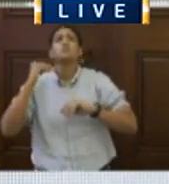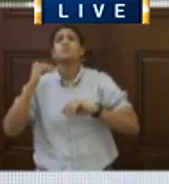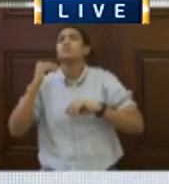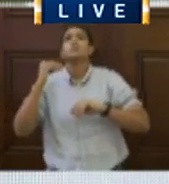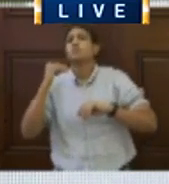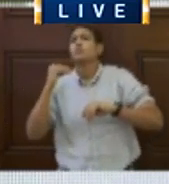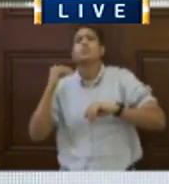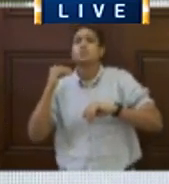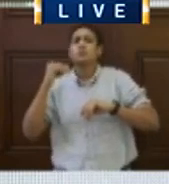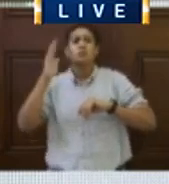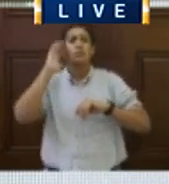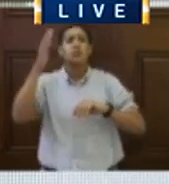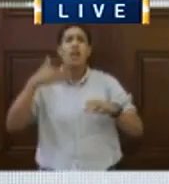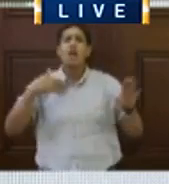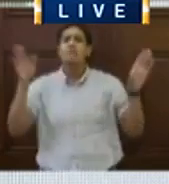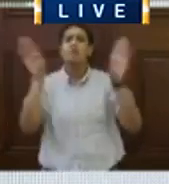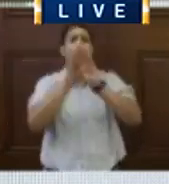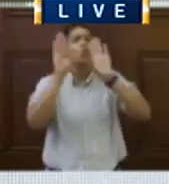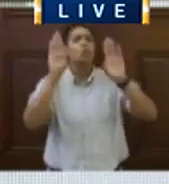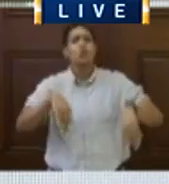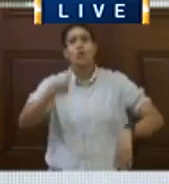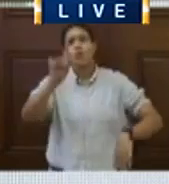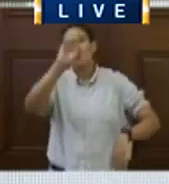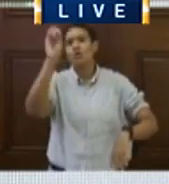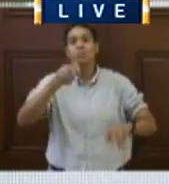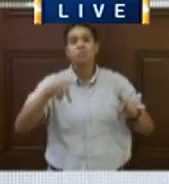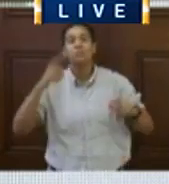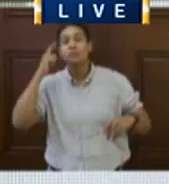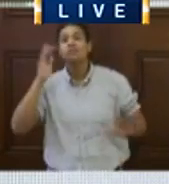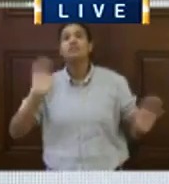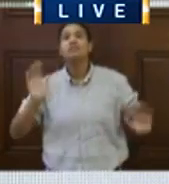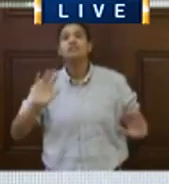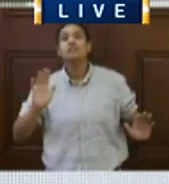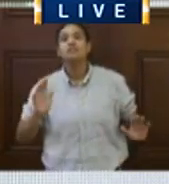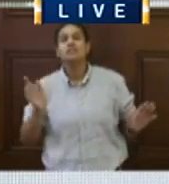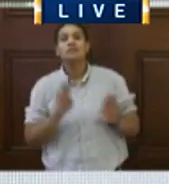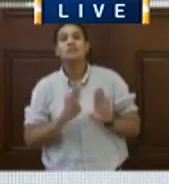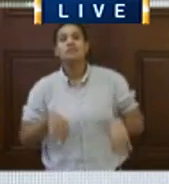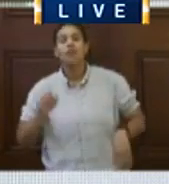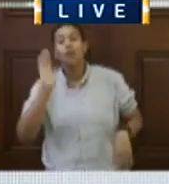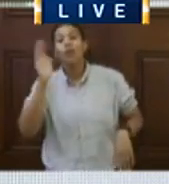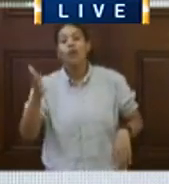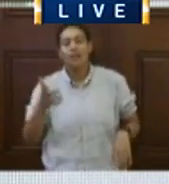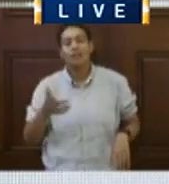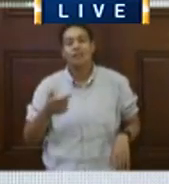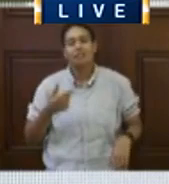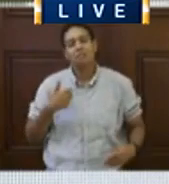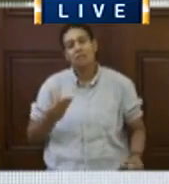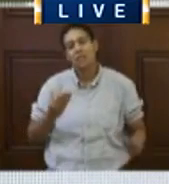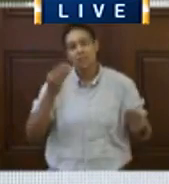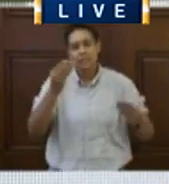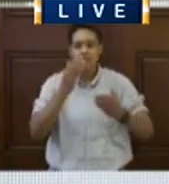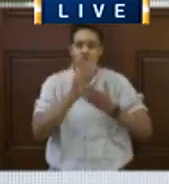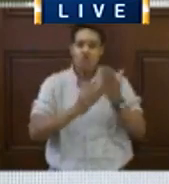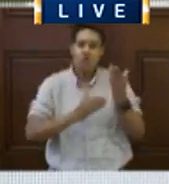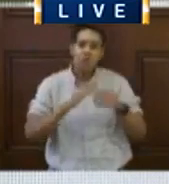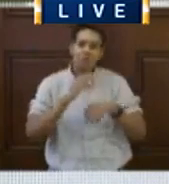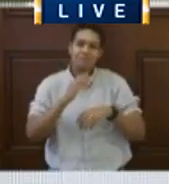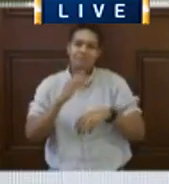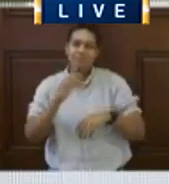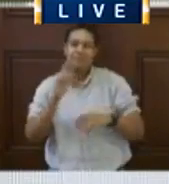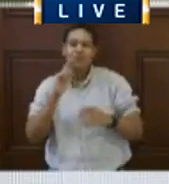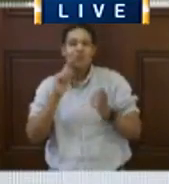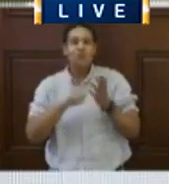be a lockdown. And I have given some form of notice to